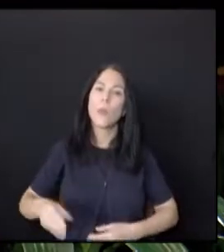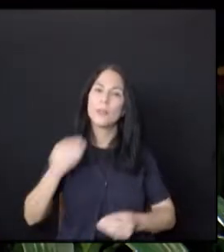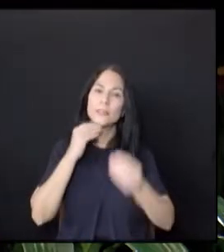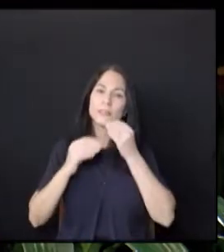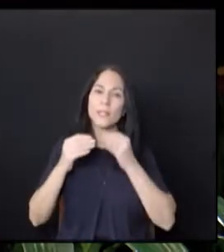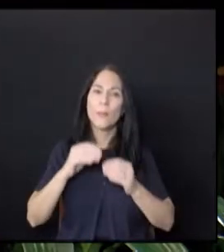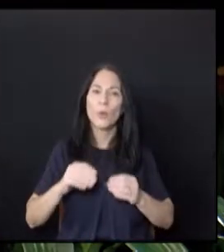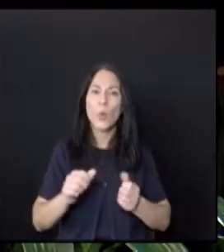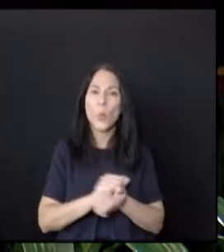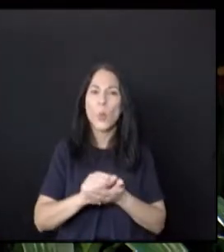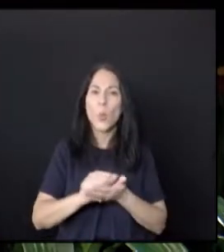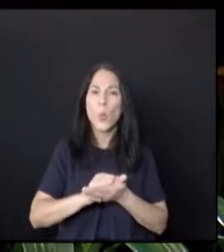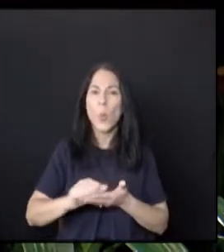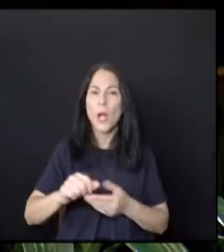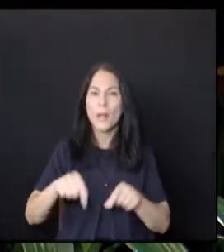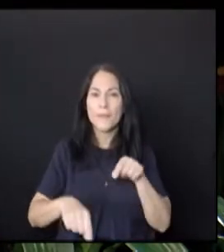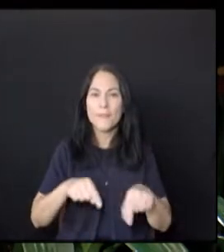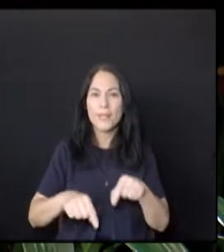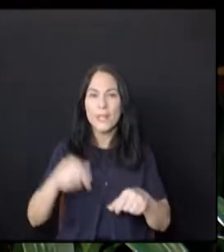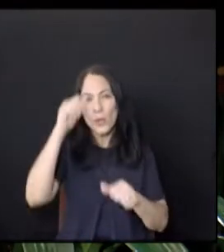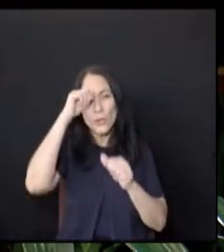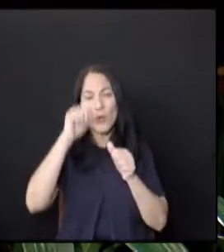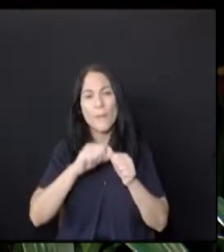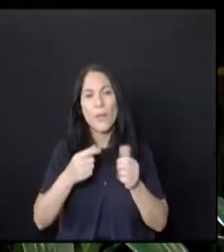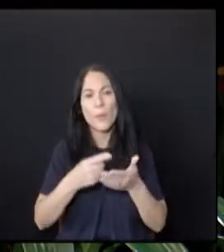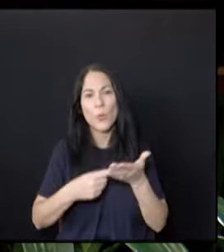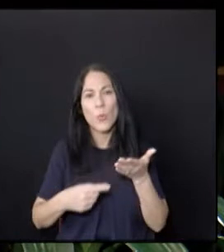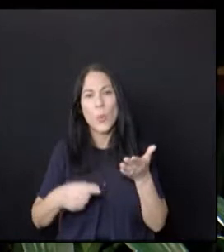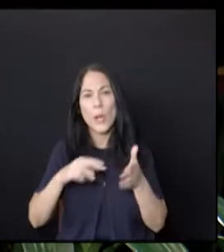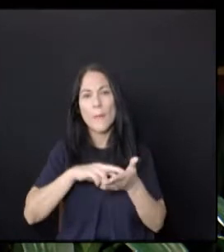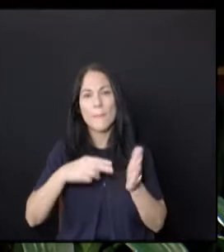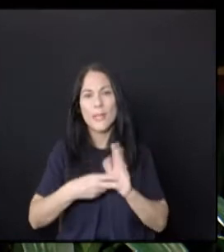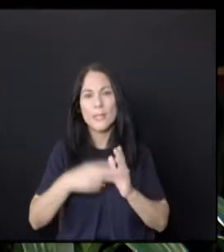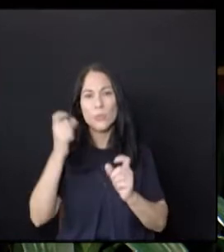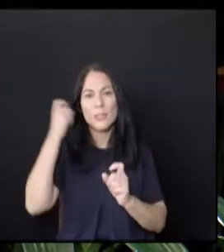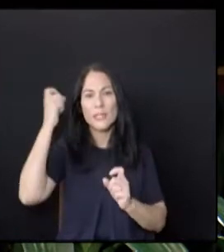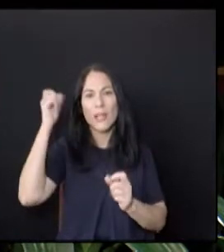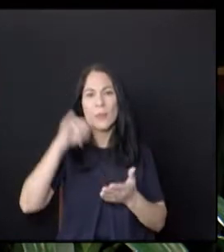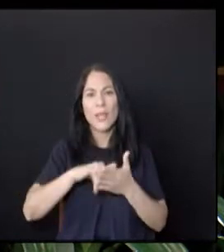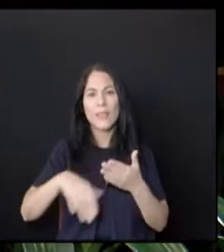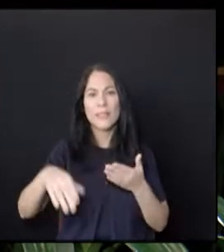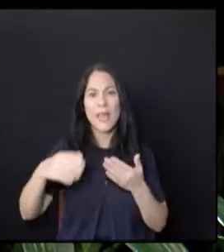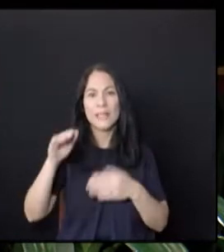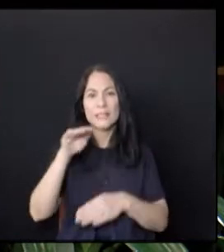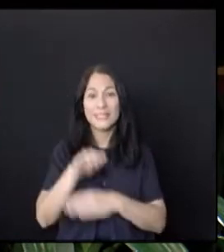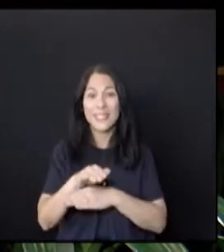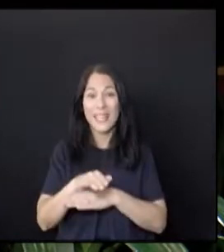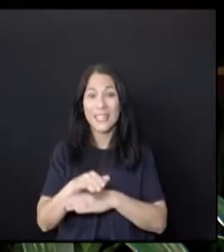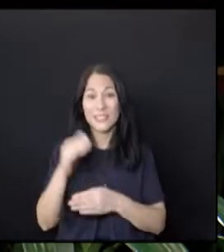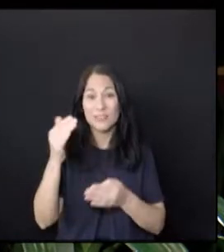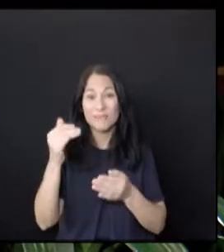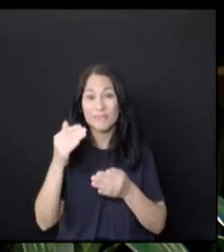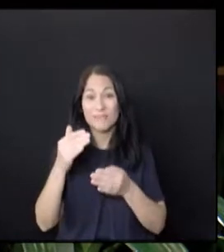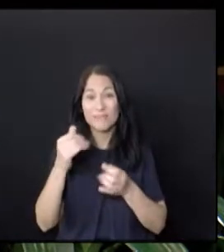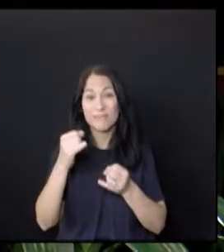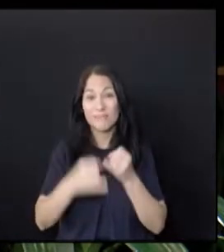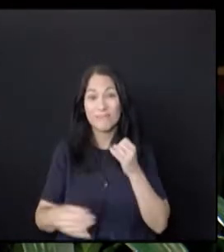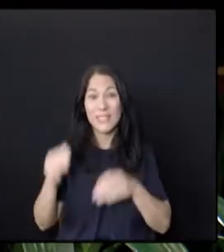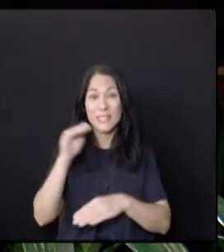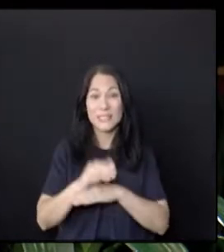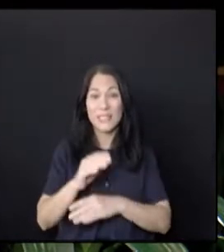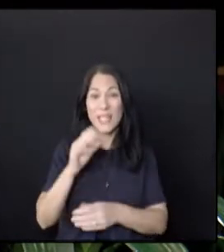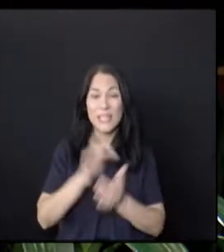feet, we will remember what it means to celebrate that night, that last night when Jesus celebrated the Passover